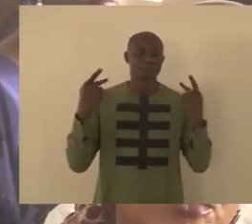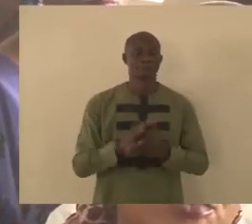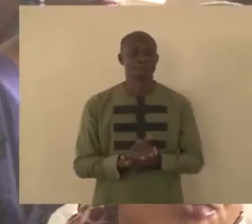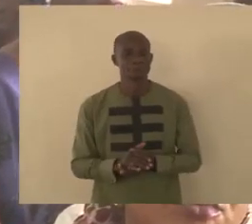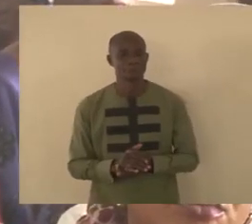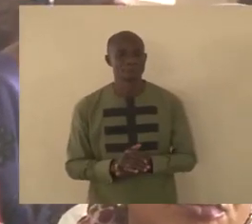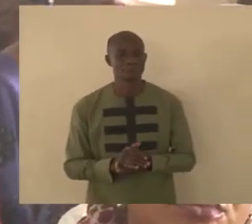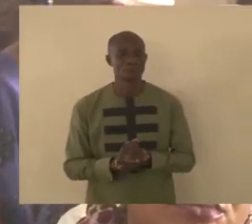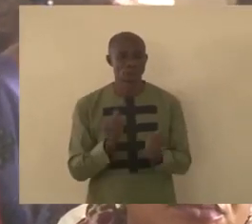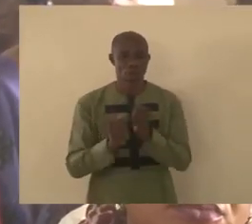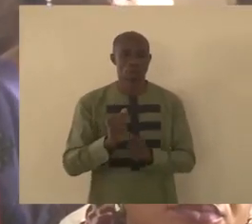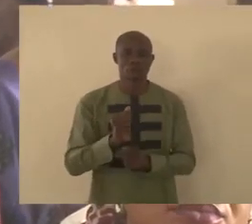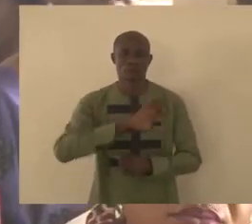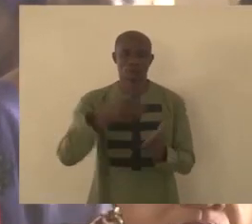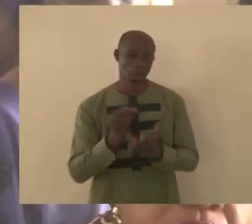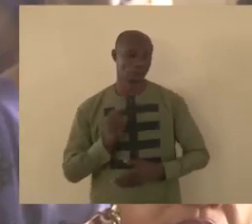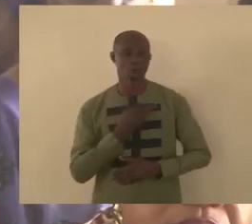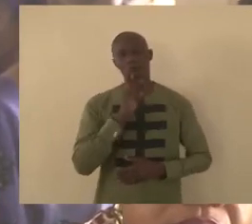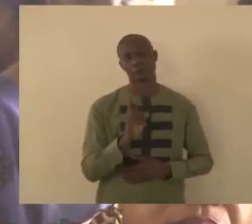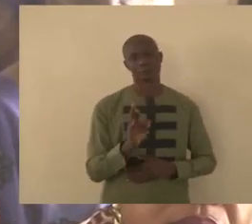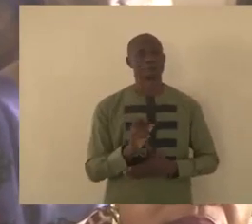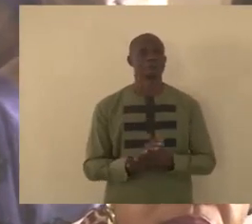priests, which all of us,